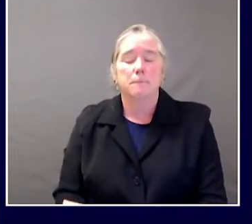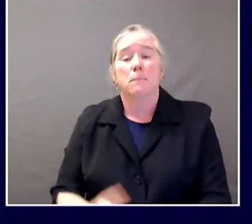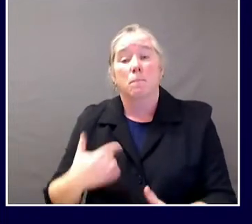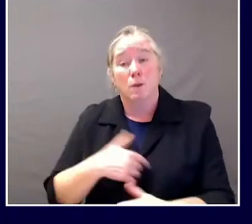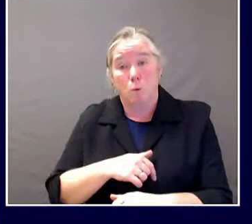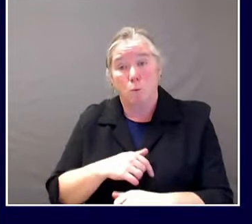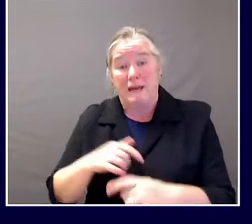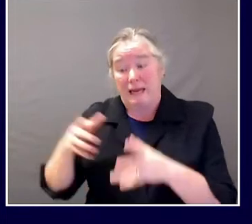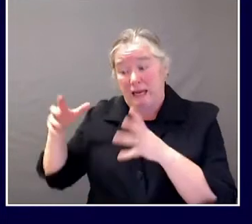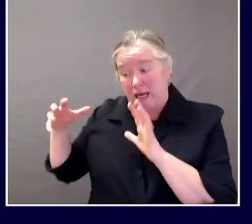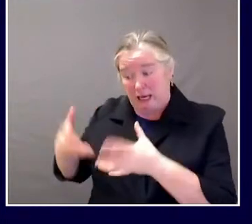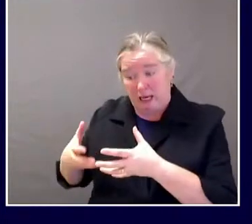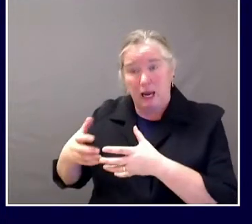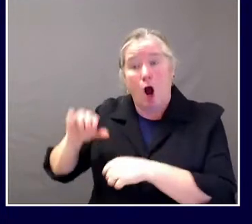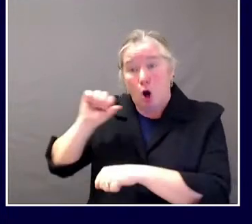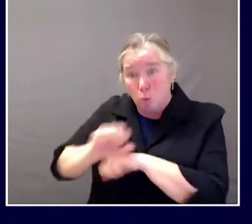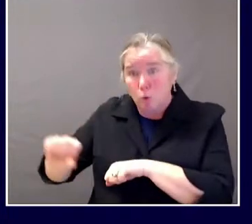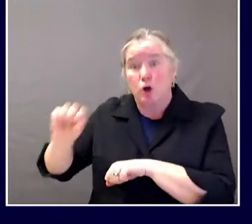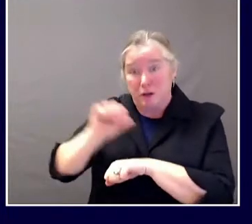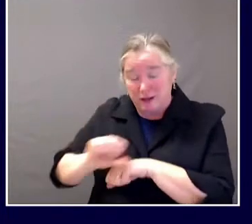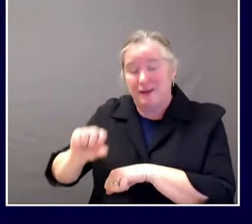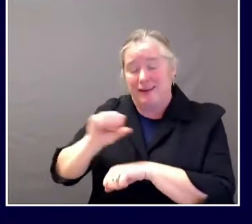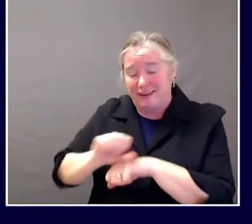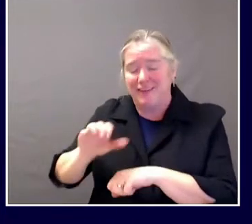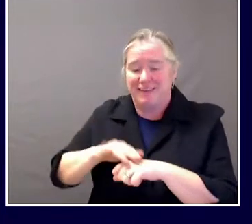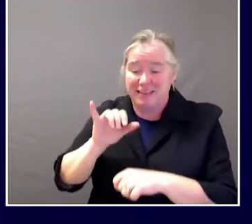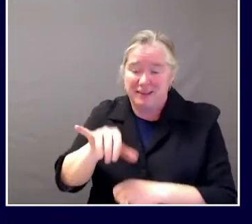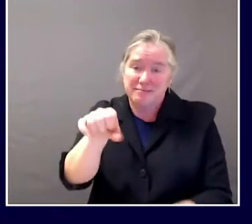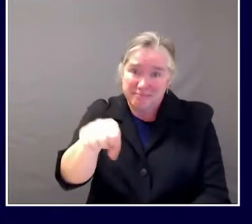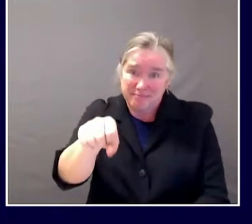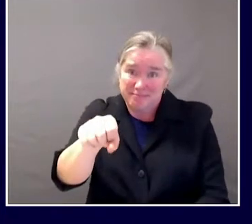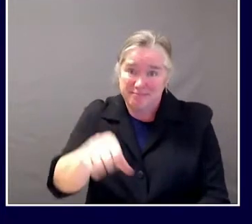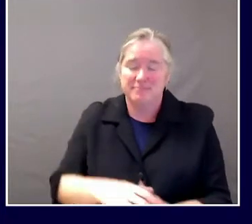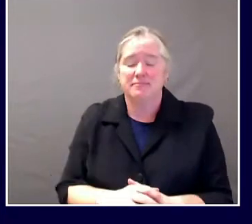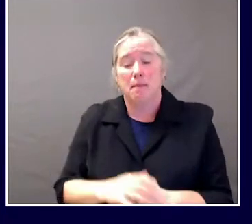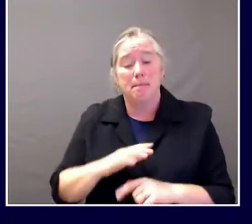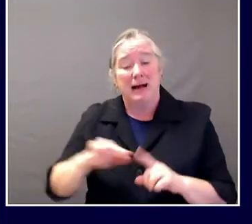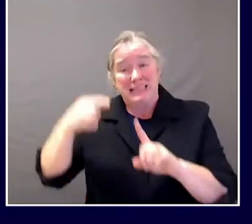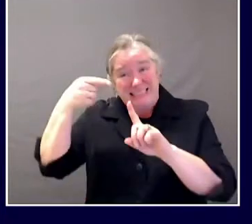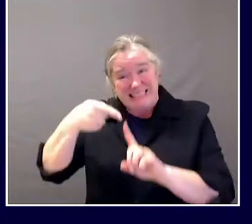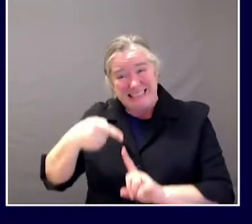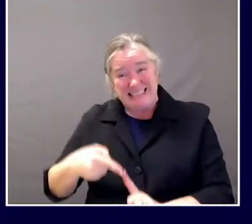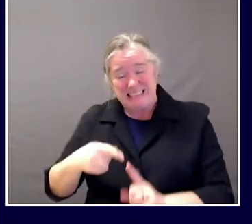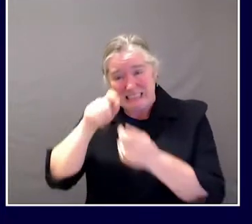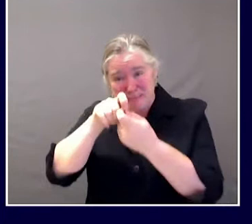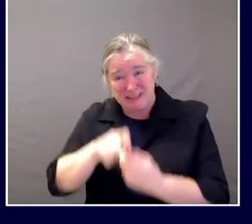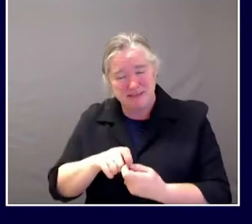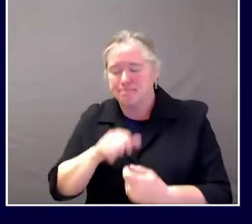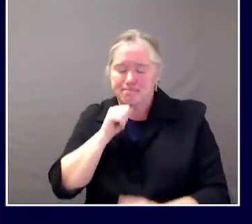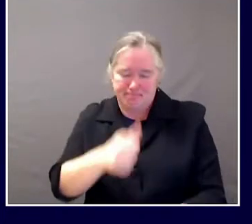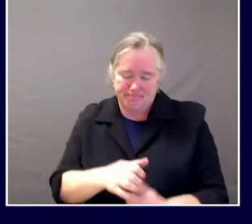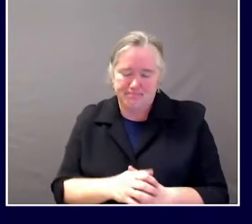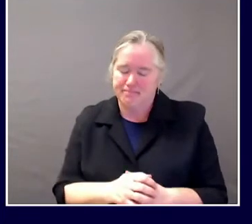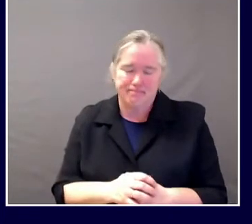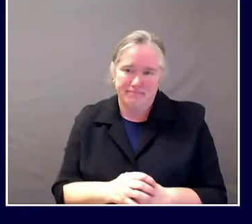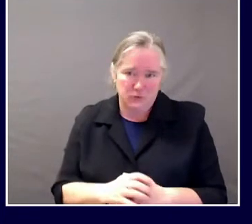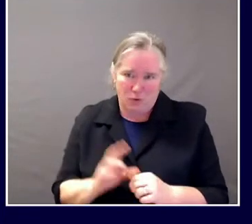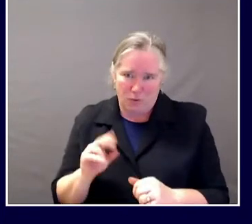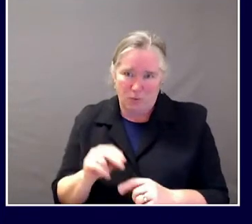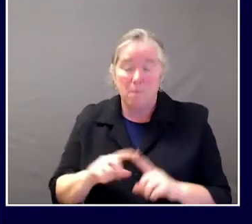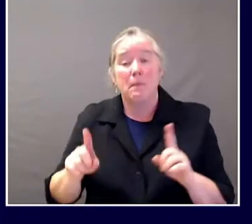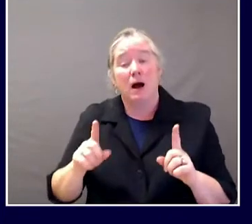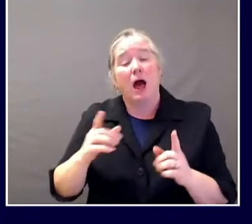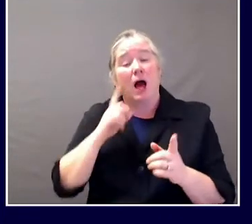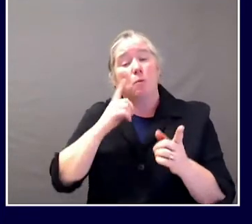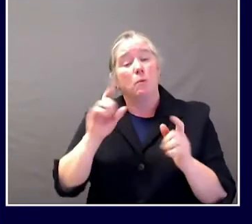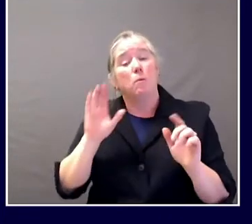intently on that. So Patrick, I wish I had specificity, but instead what I can offer are the principles that we are using